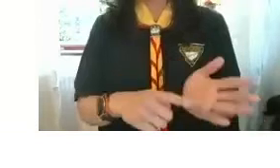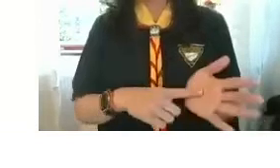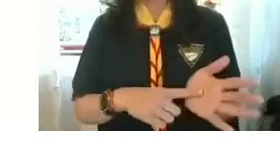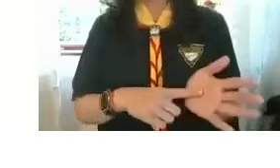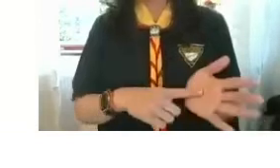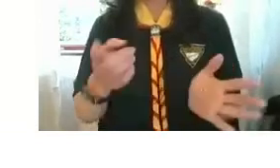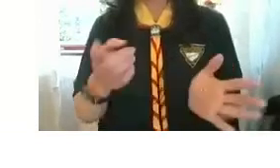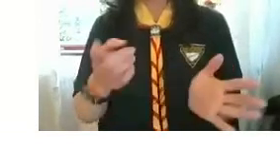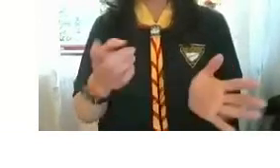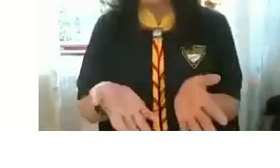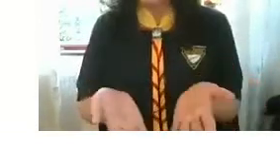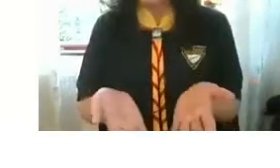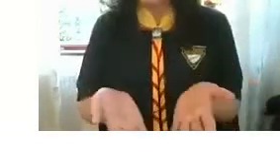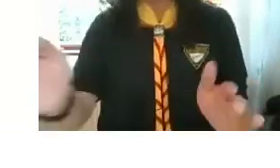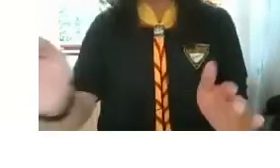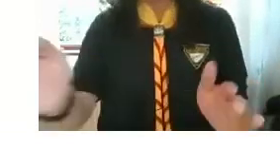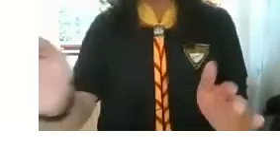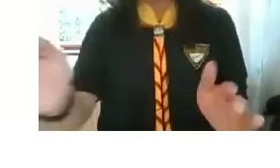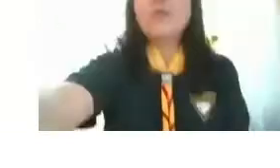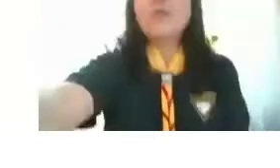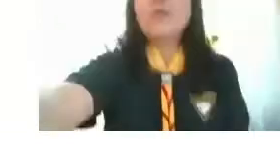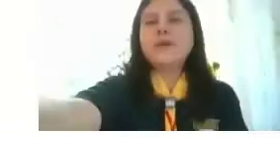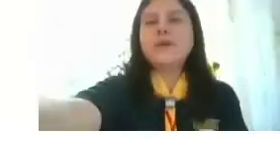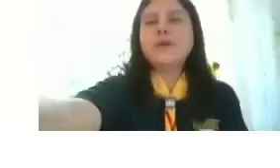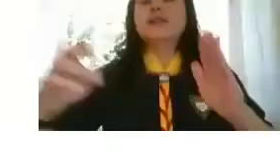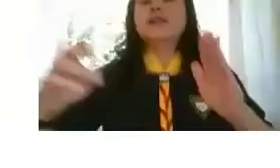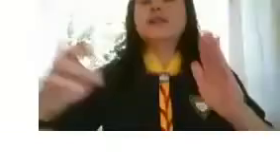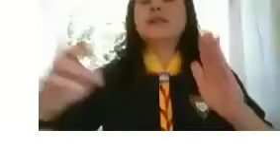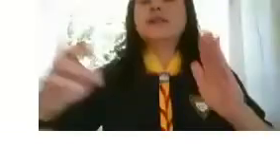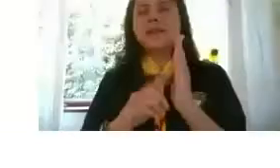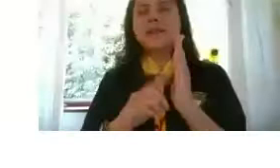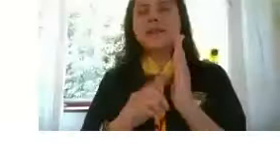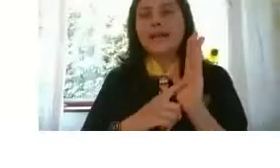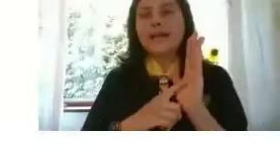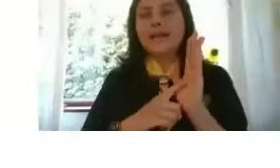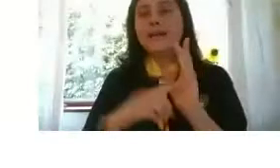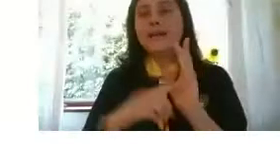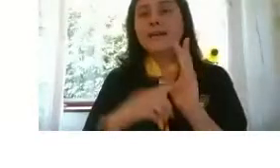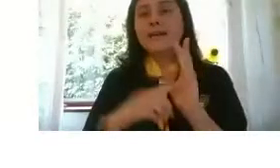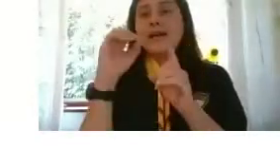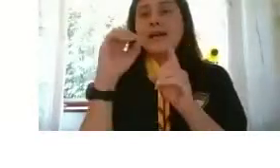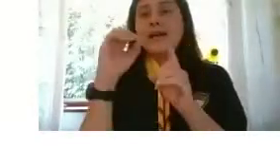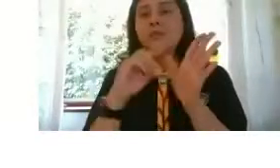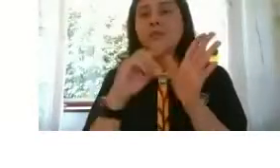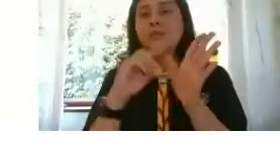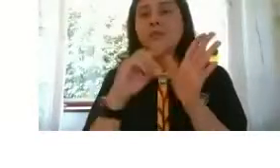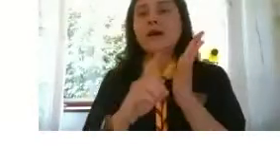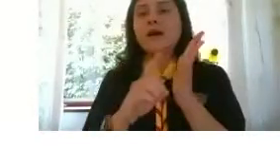P-A-U-L-A and they can see that. Other people, when they're talking, they have the hand here. And they